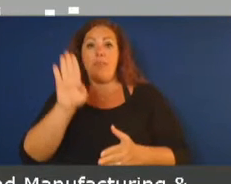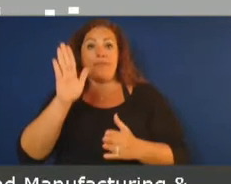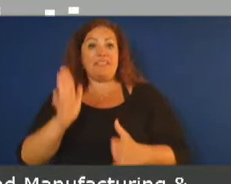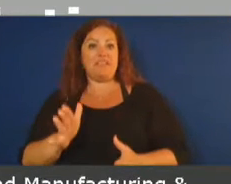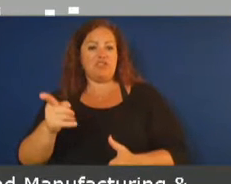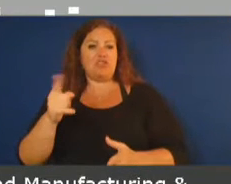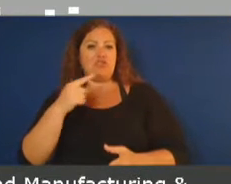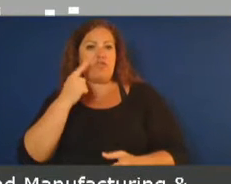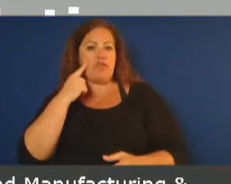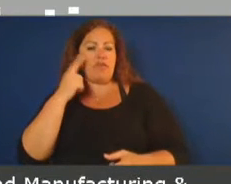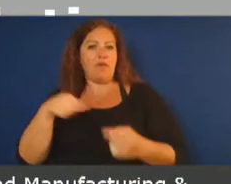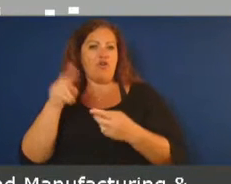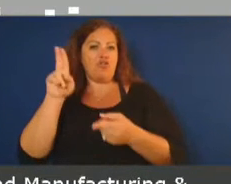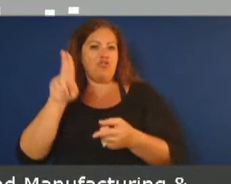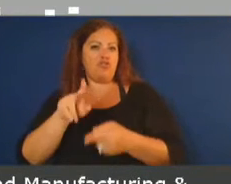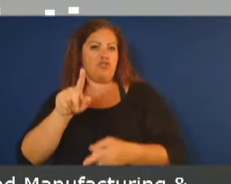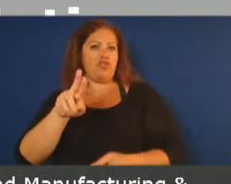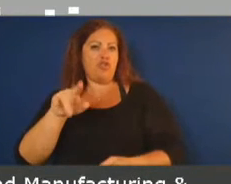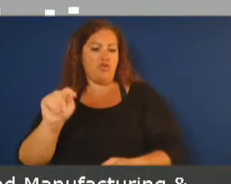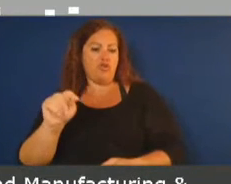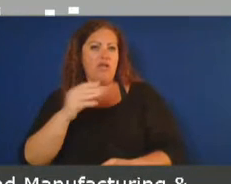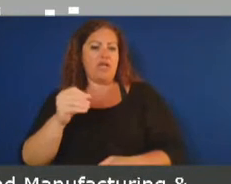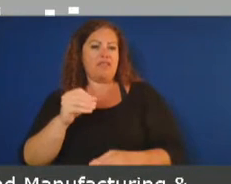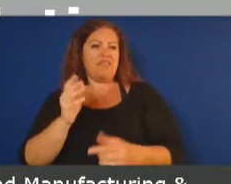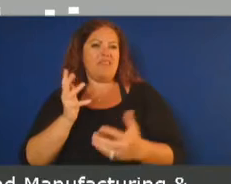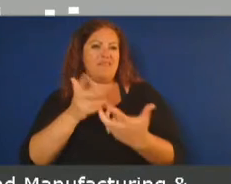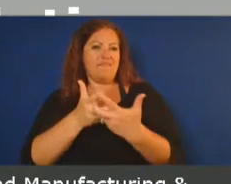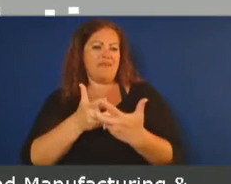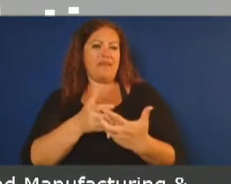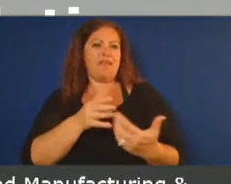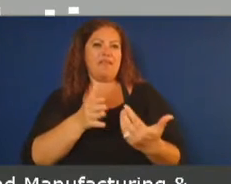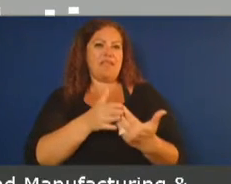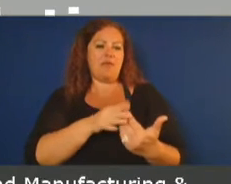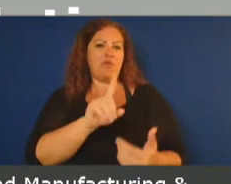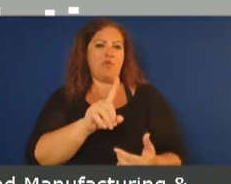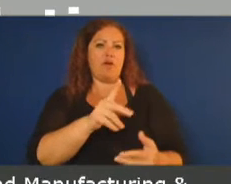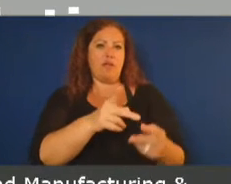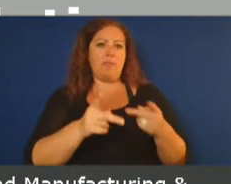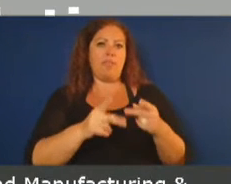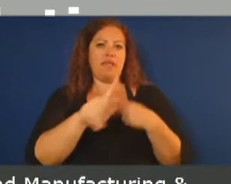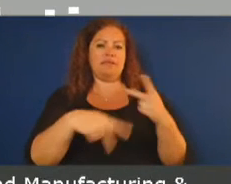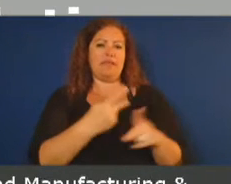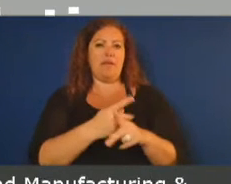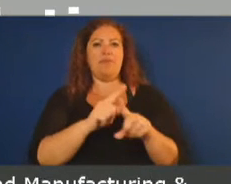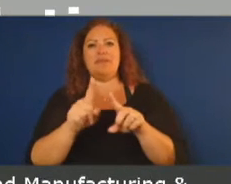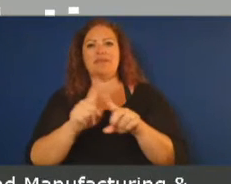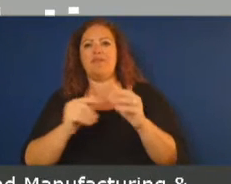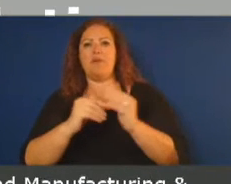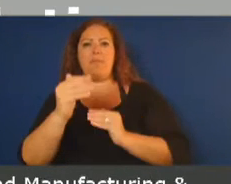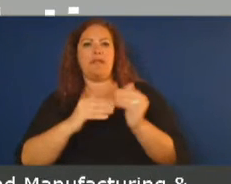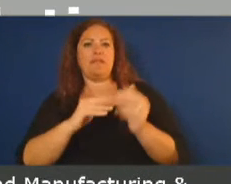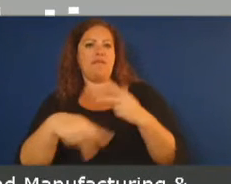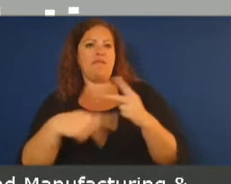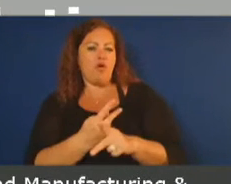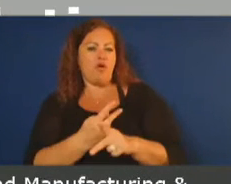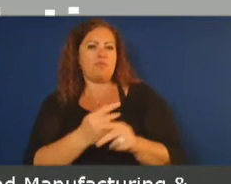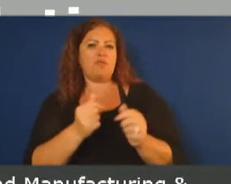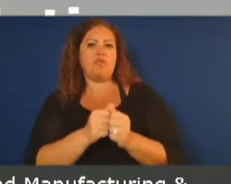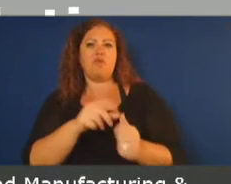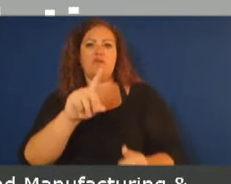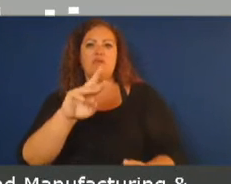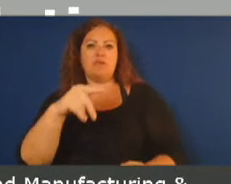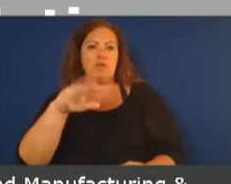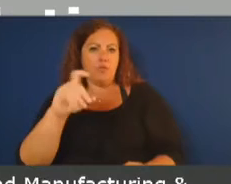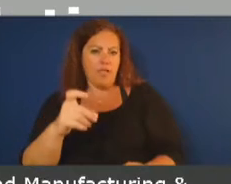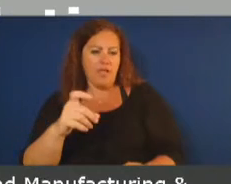unic account and development outcomes that better align with the neighbor one place type so some different building forms perhaps with uh duplexes triplexes